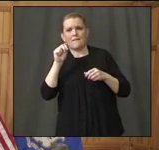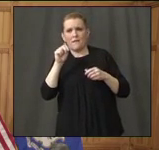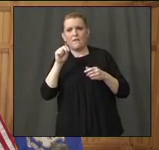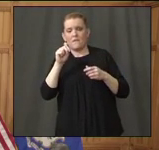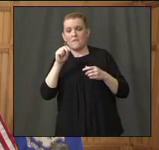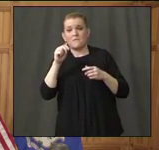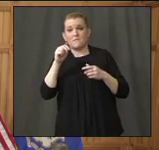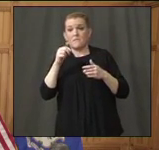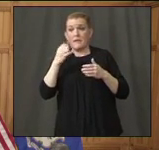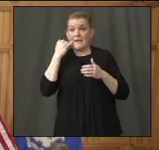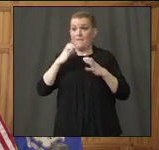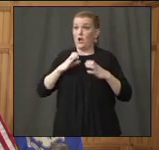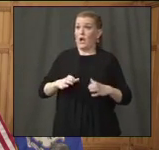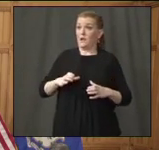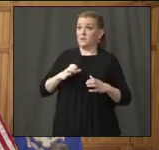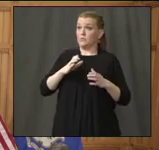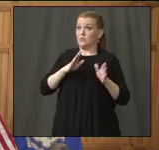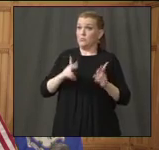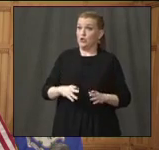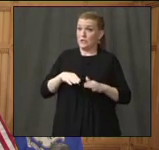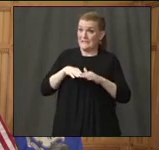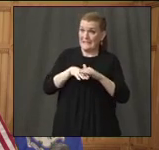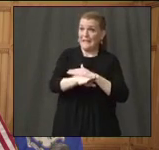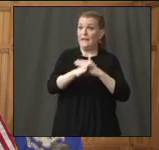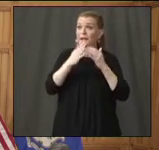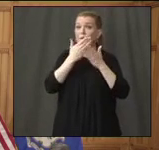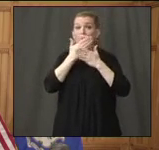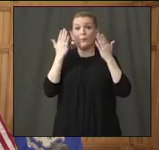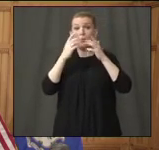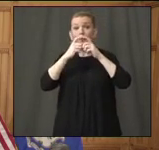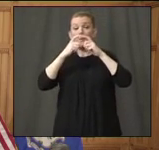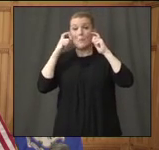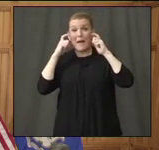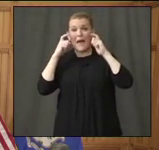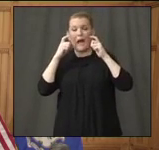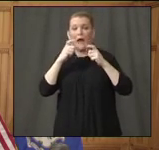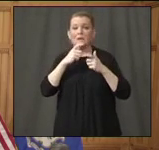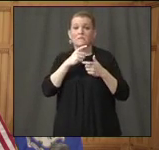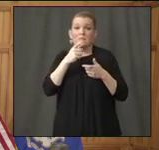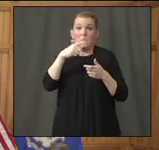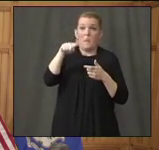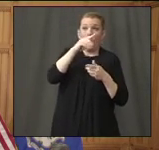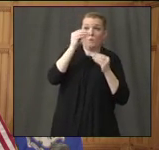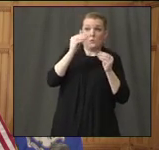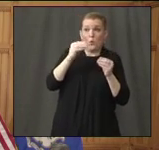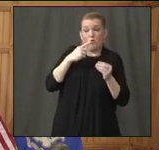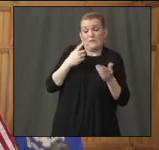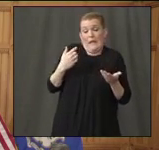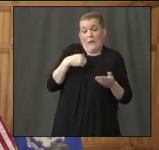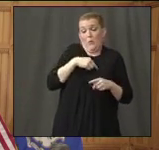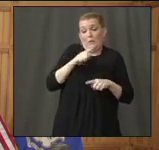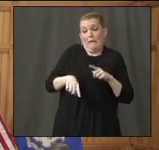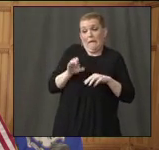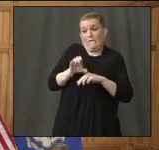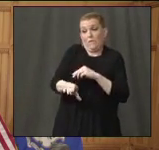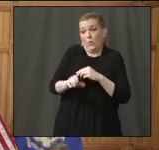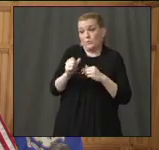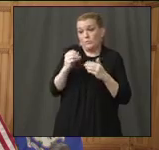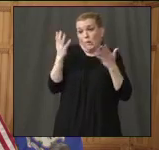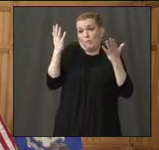only recommended. Would you ever consider making changes to the executive order on masks to be mandatory?